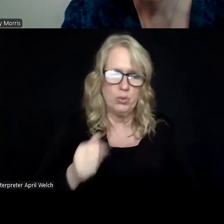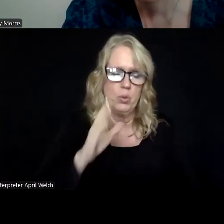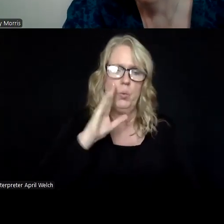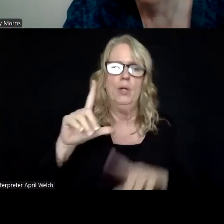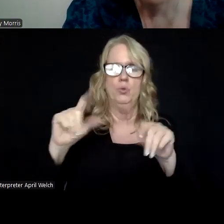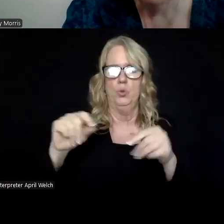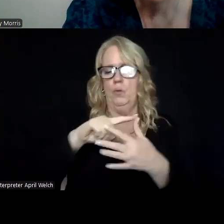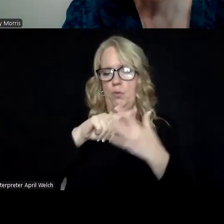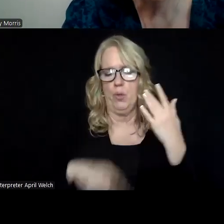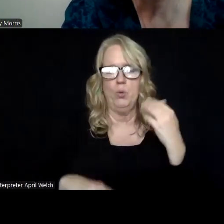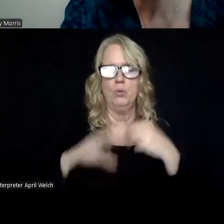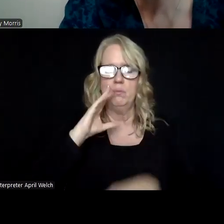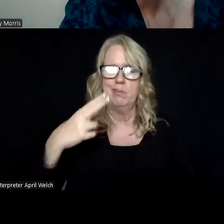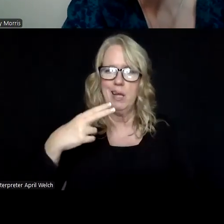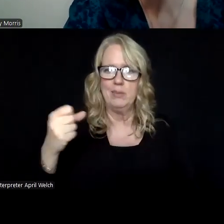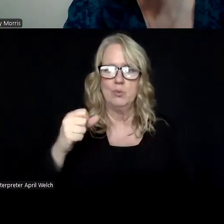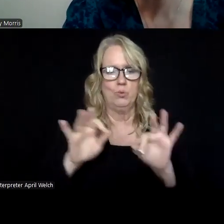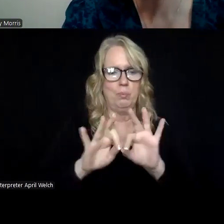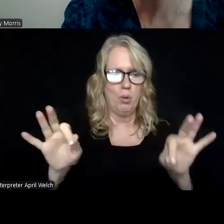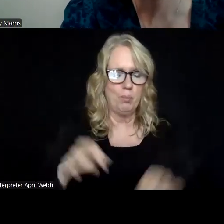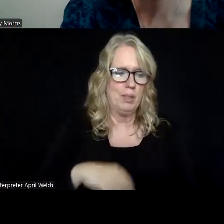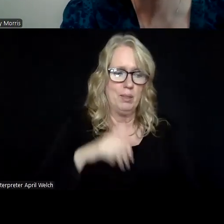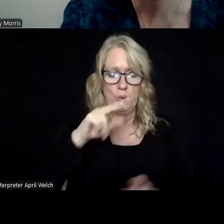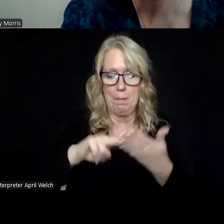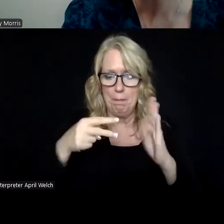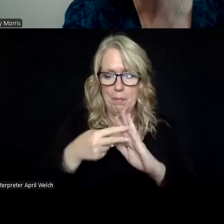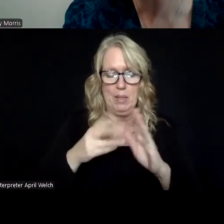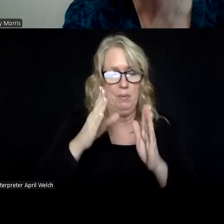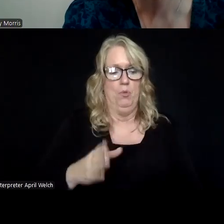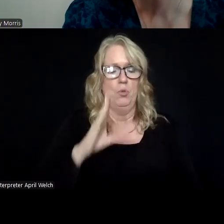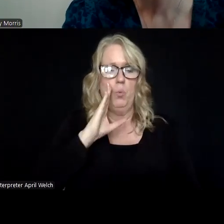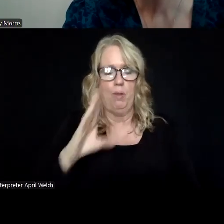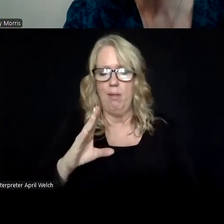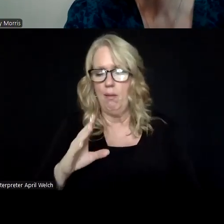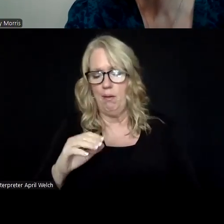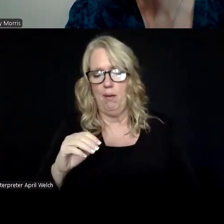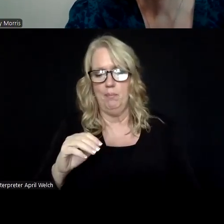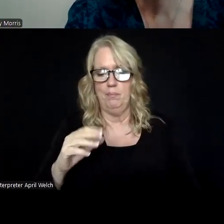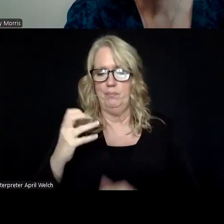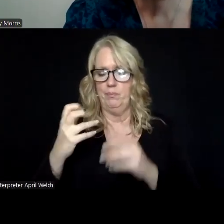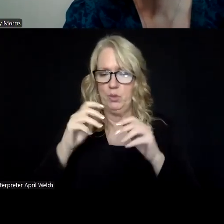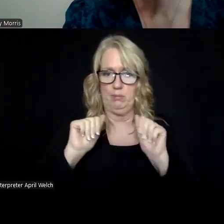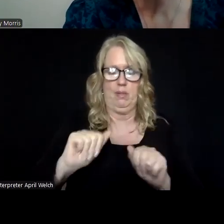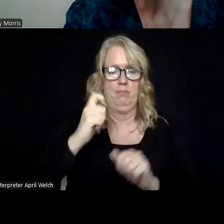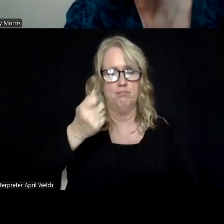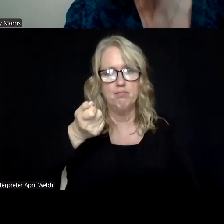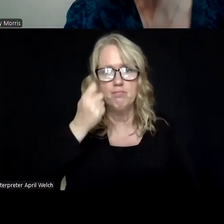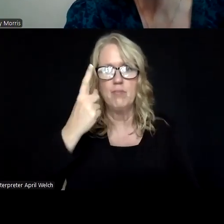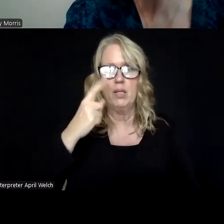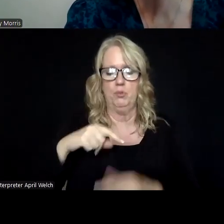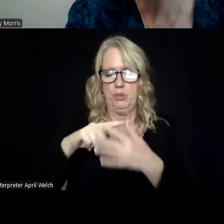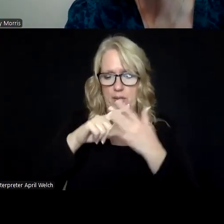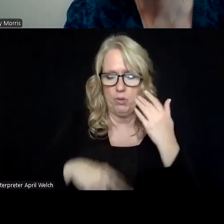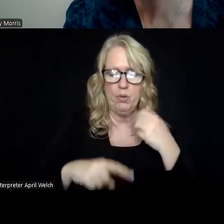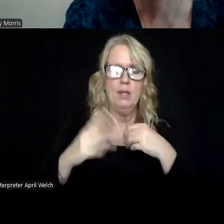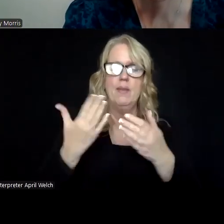degrees, for instance, high school diploma doesn't necessarily mean a person is going to be able to to read and understand all of your forms or